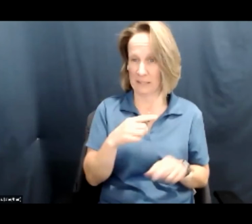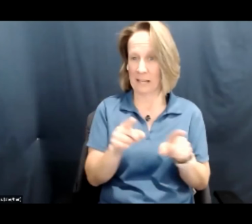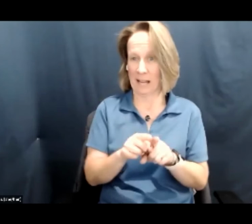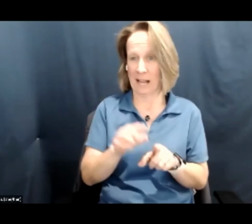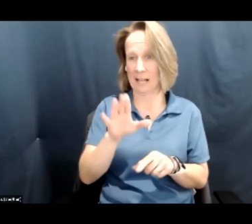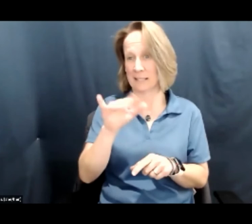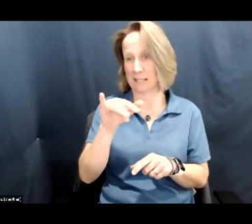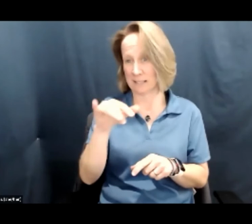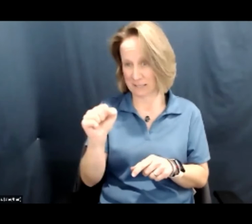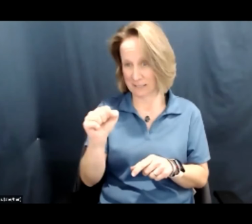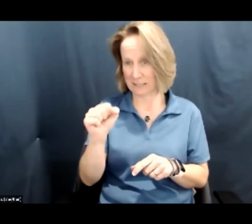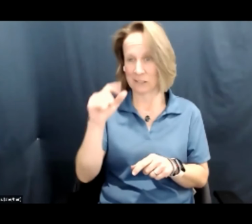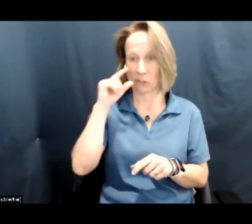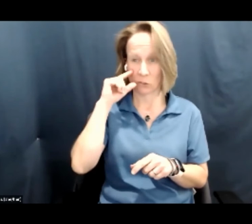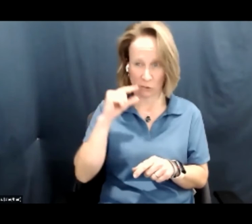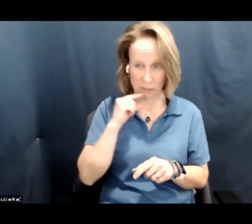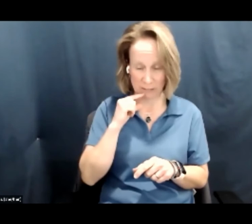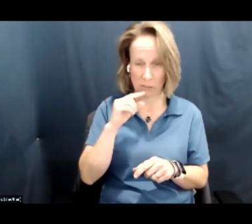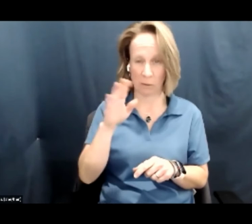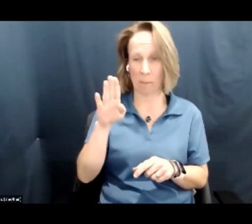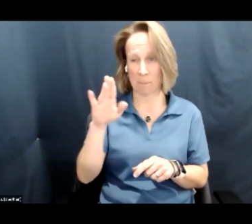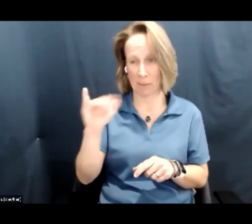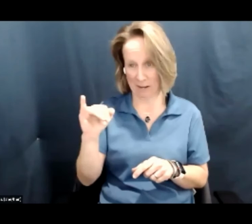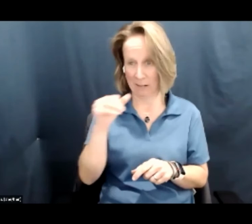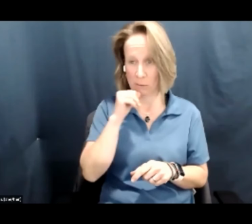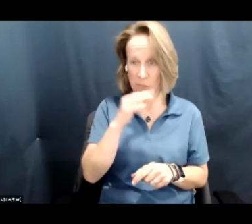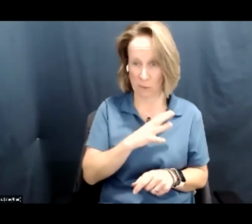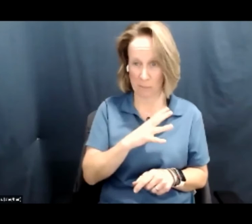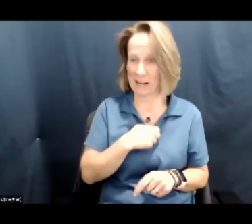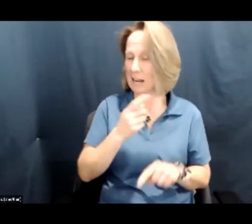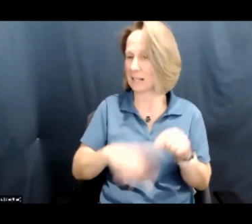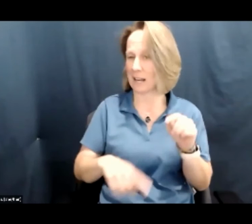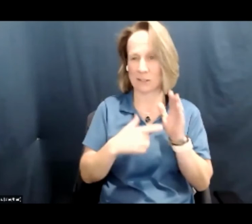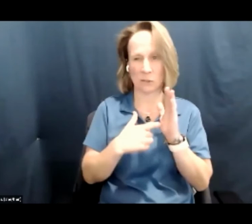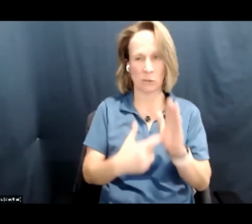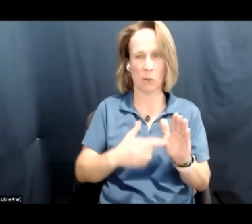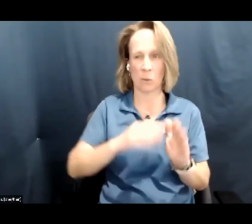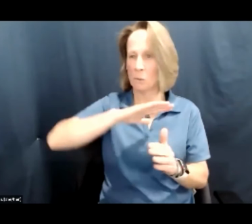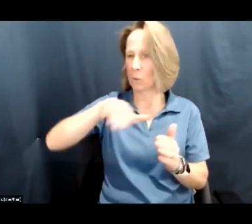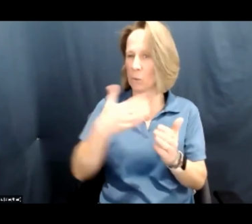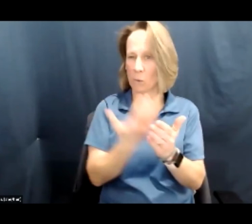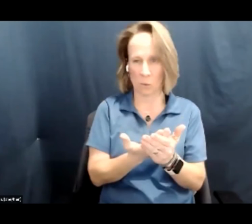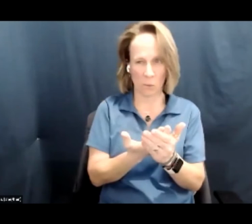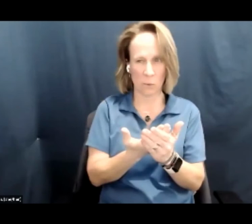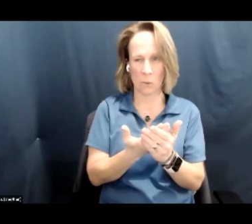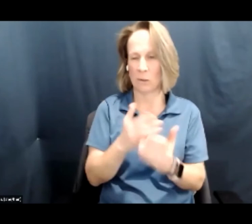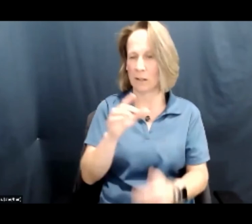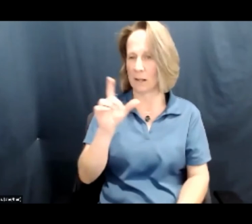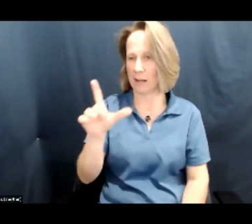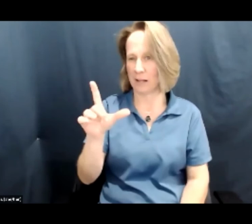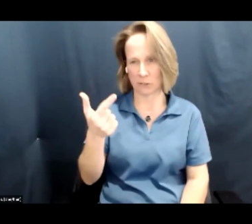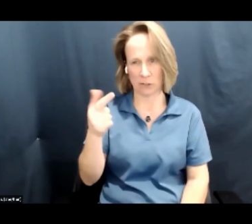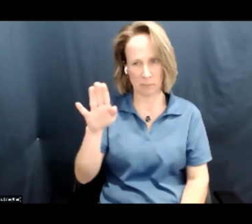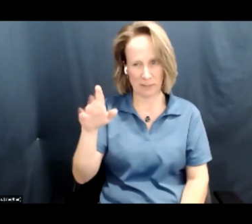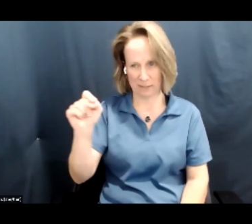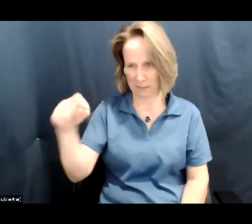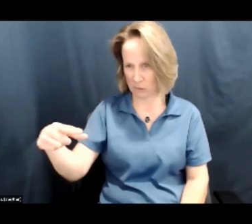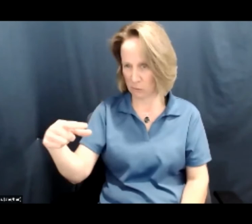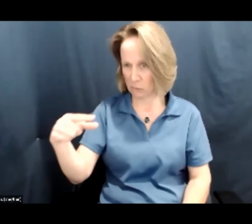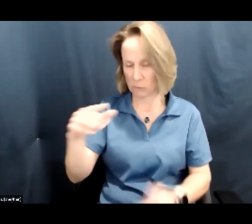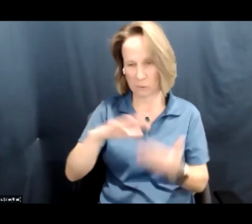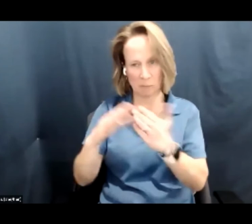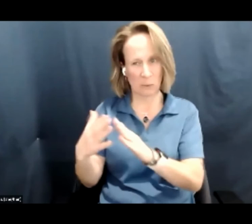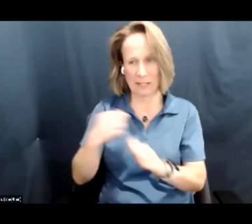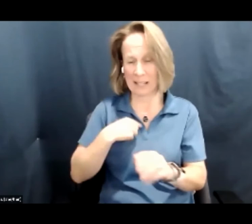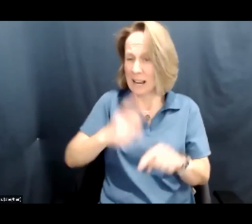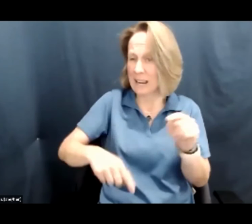woman, cannot represent the entire LGBTQ community, and I cannot know the entire LGBTQ